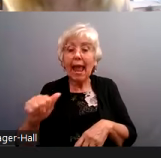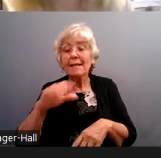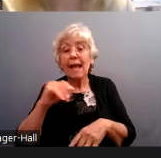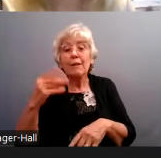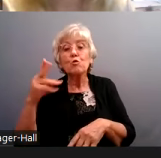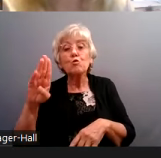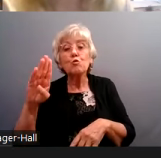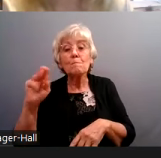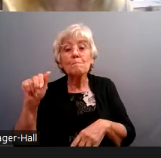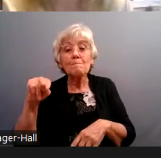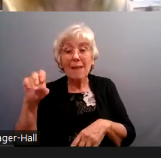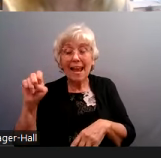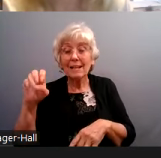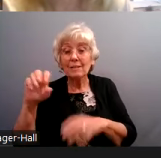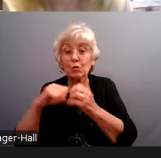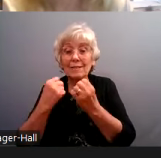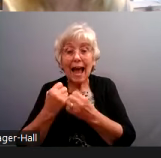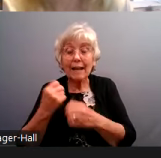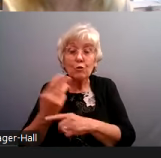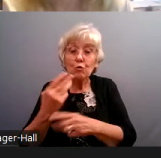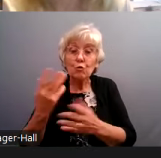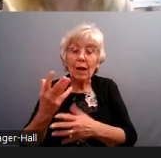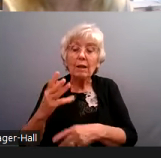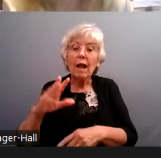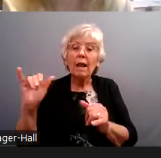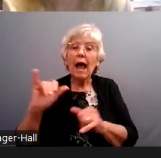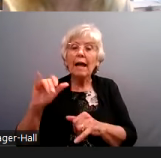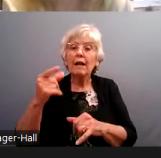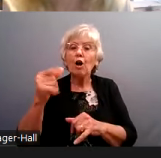now is a garden sprayer. It's a fine mist